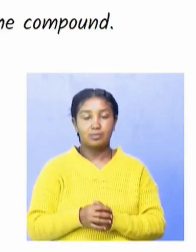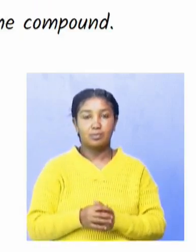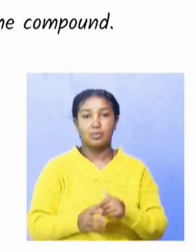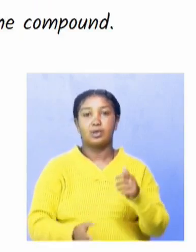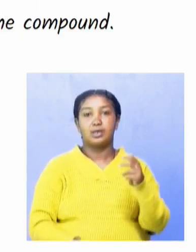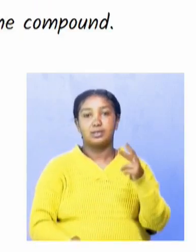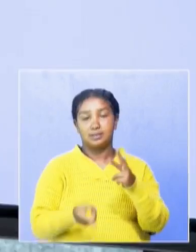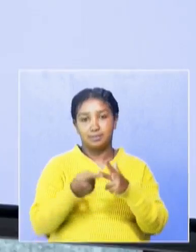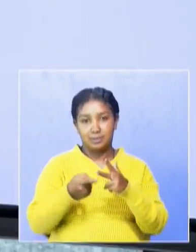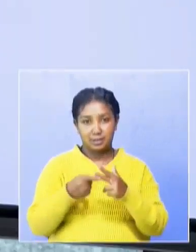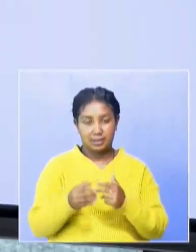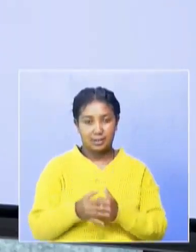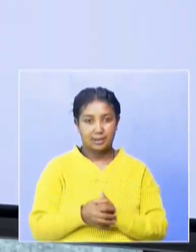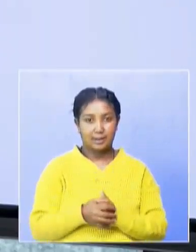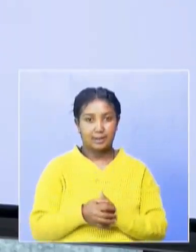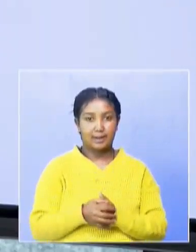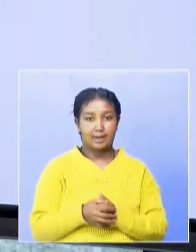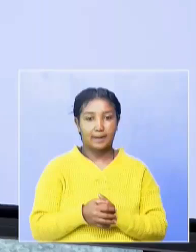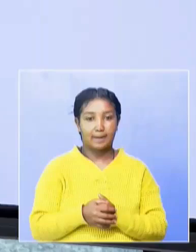Okay, what about question number 3?